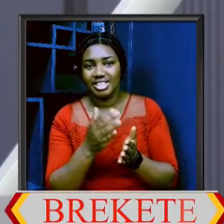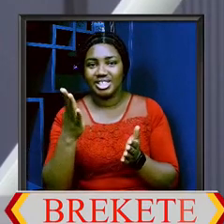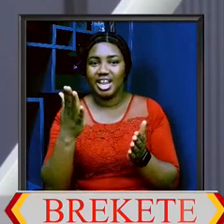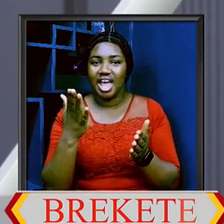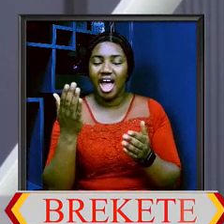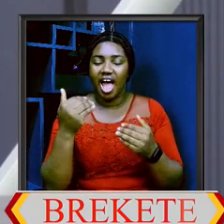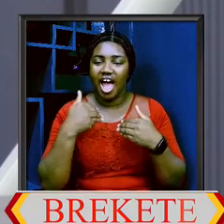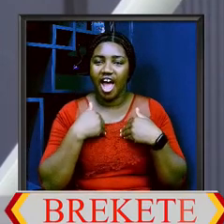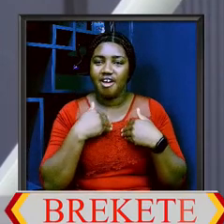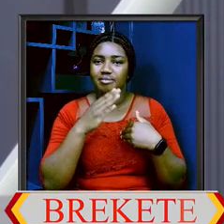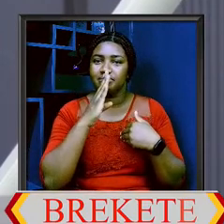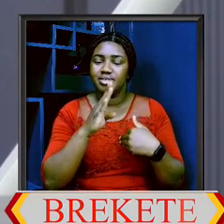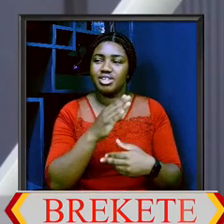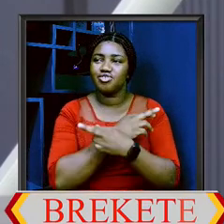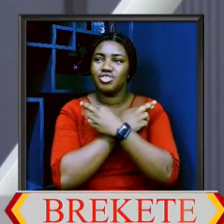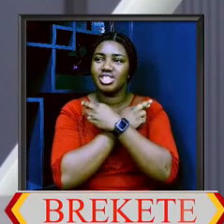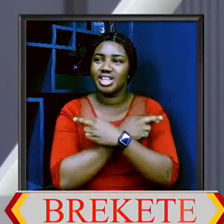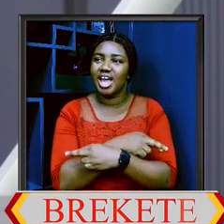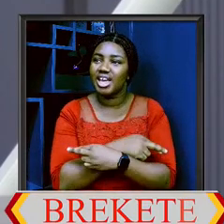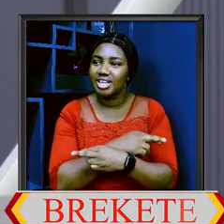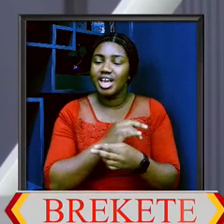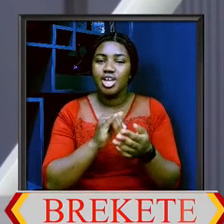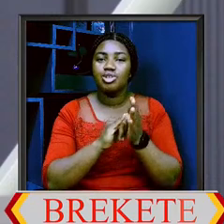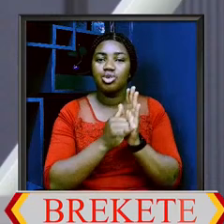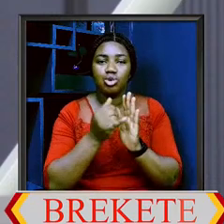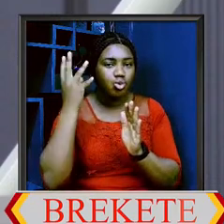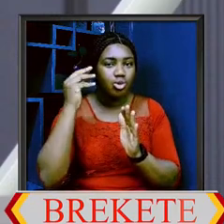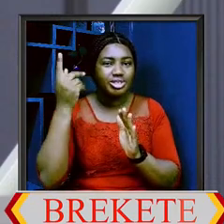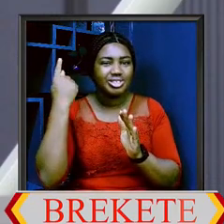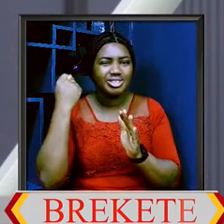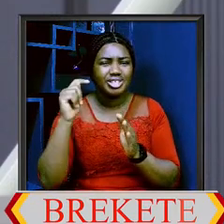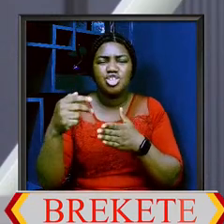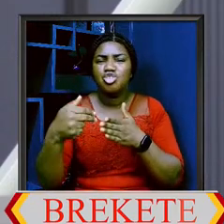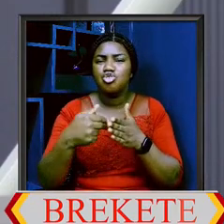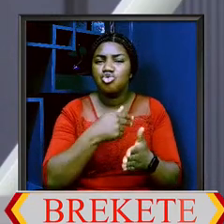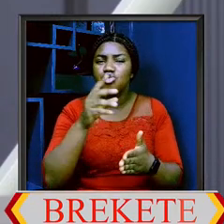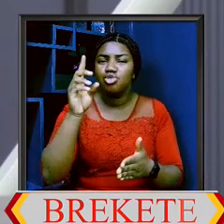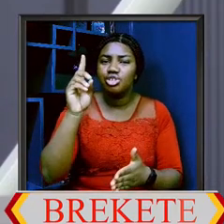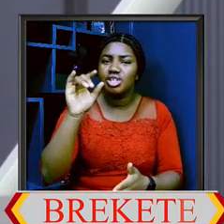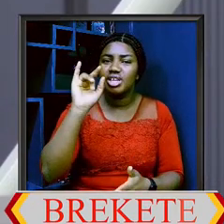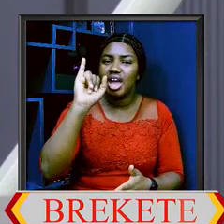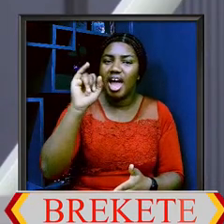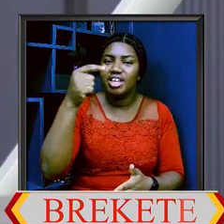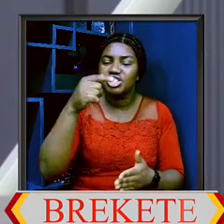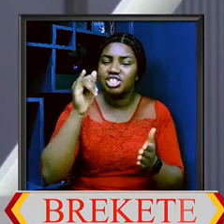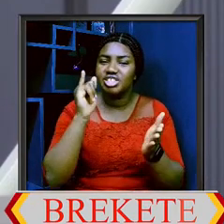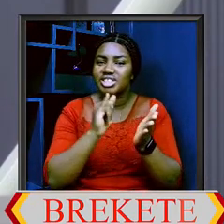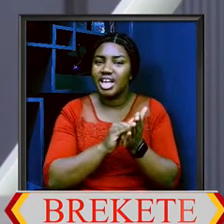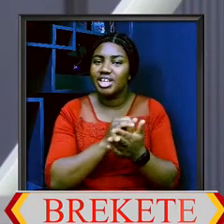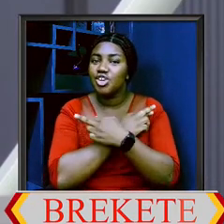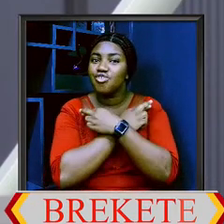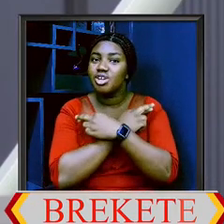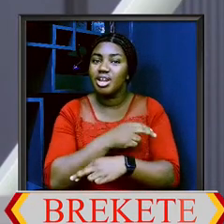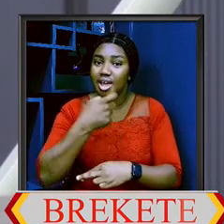been retired those were the recent DS who were retired